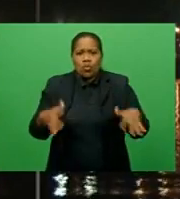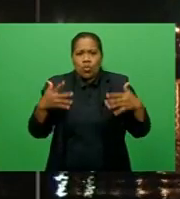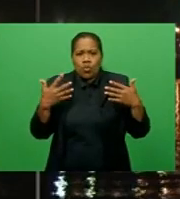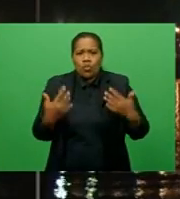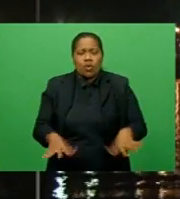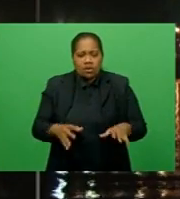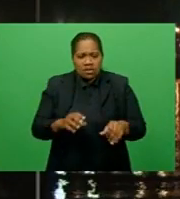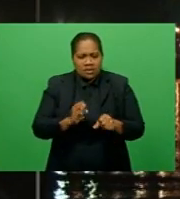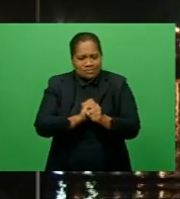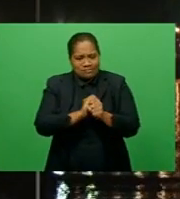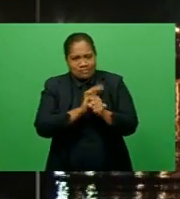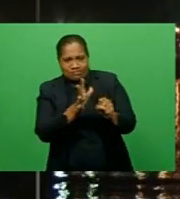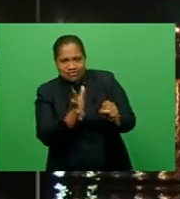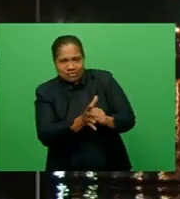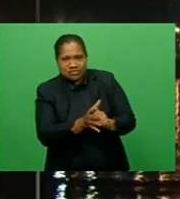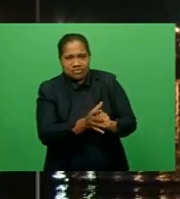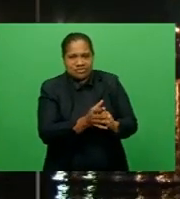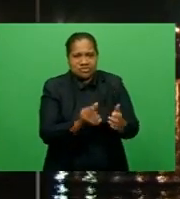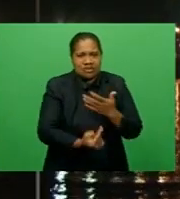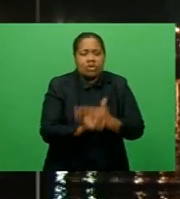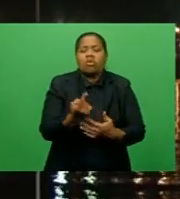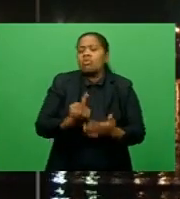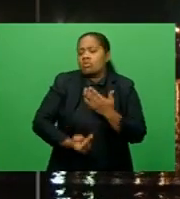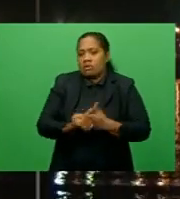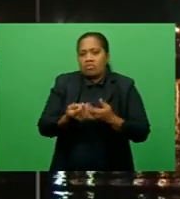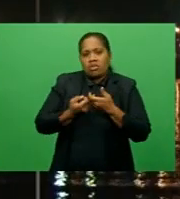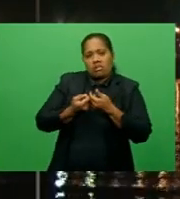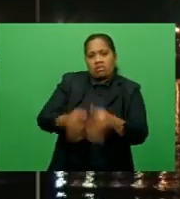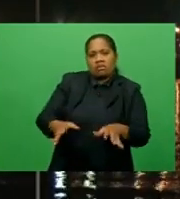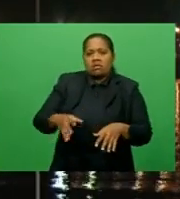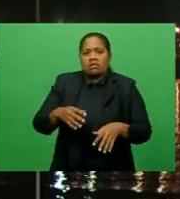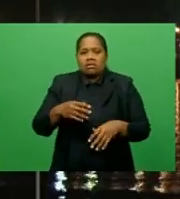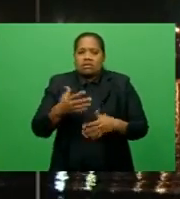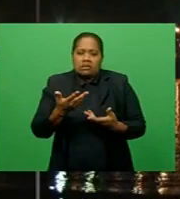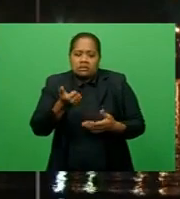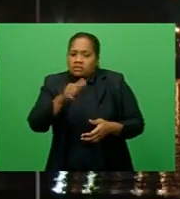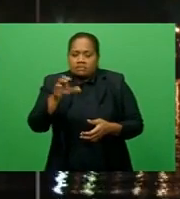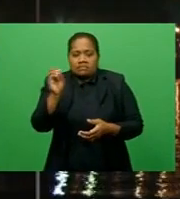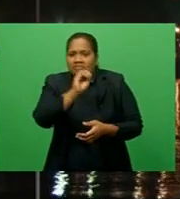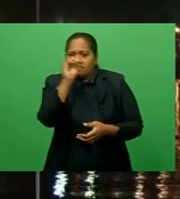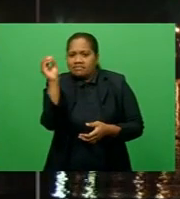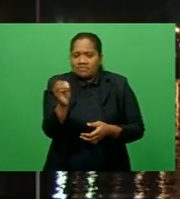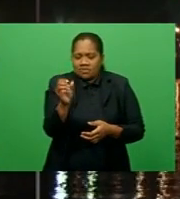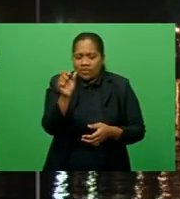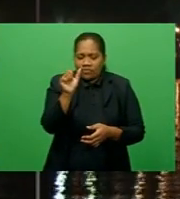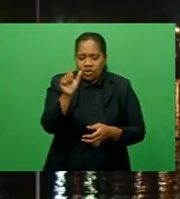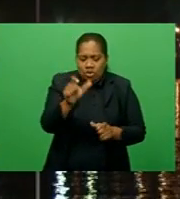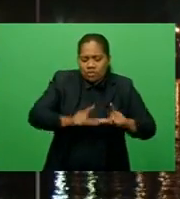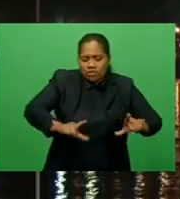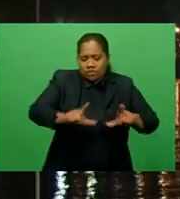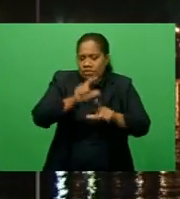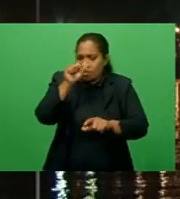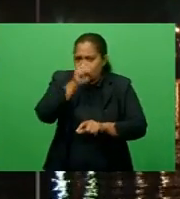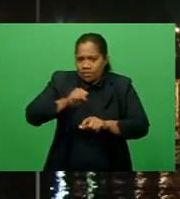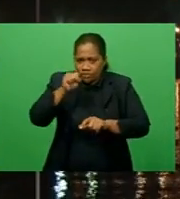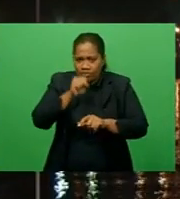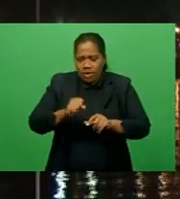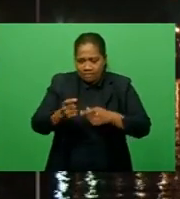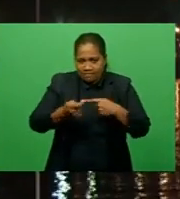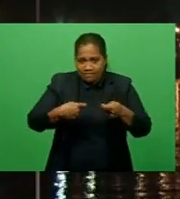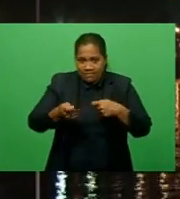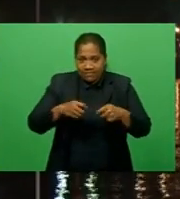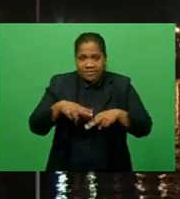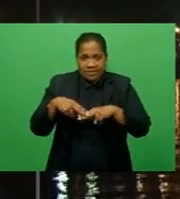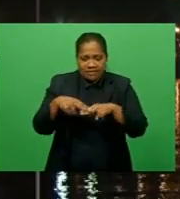due to COVID-19, losing an estimated 60% of the local pork market. The Fiji Pig Farmers Association